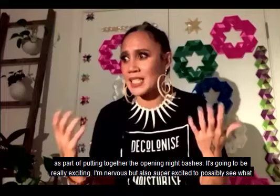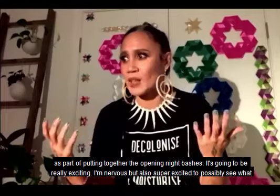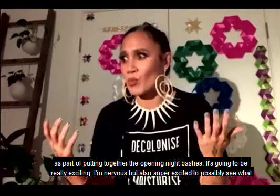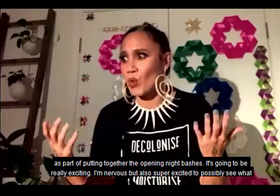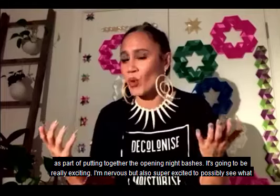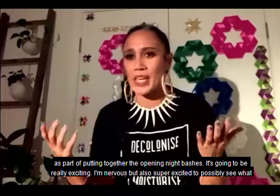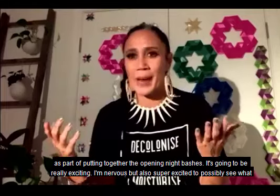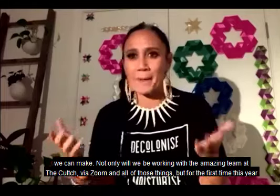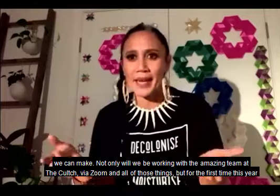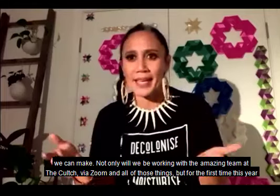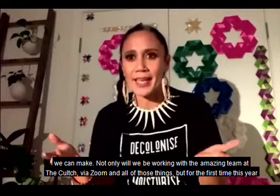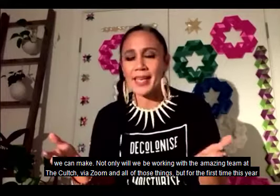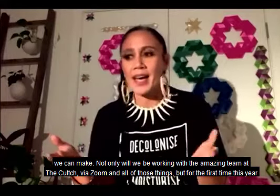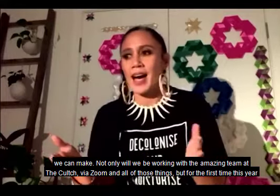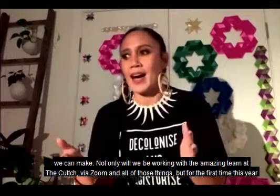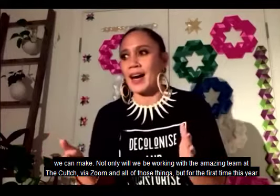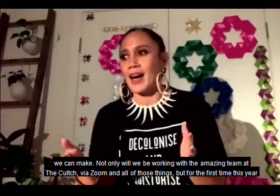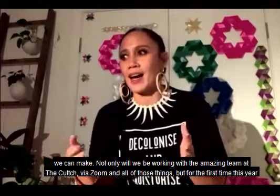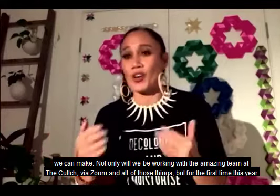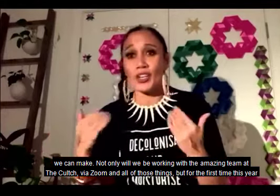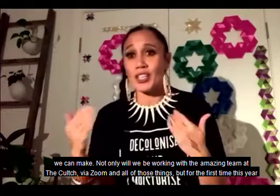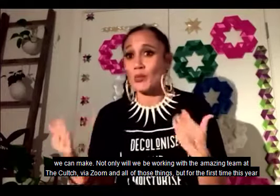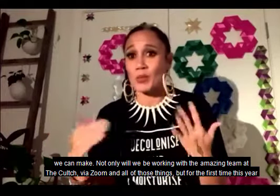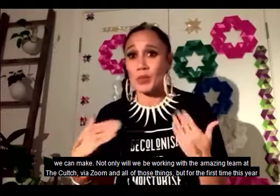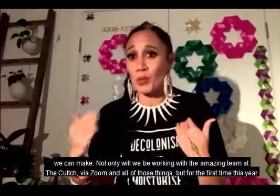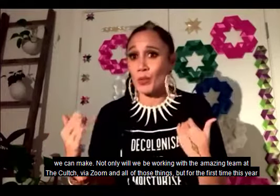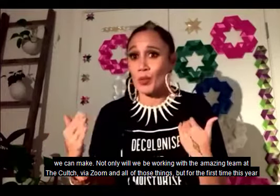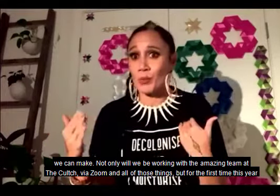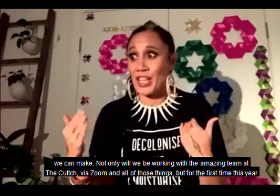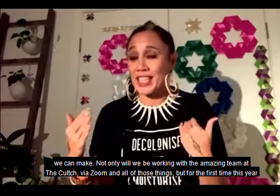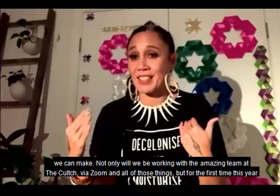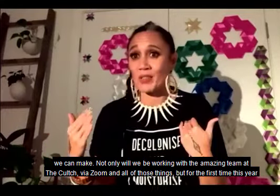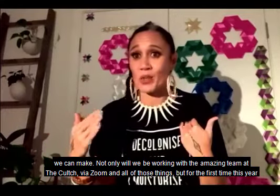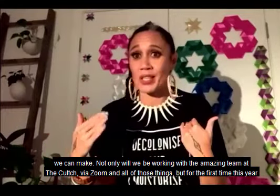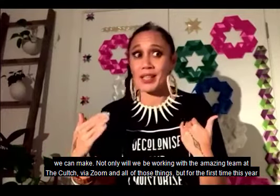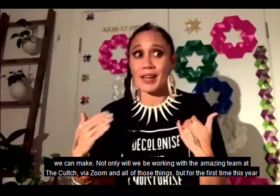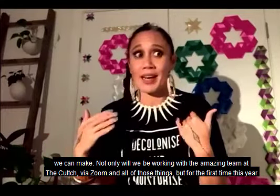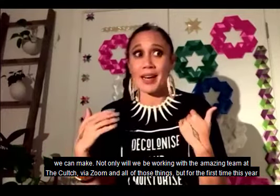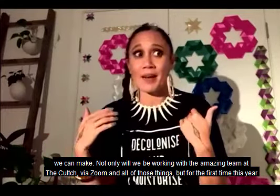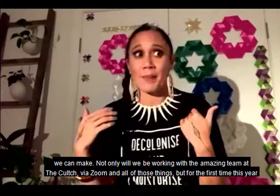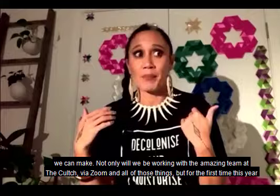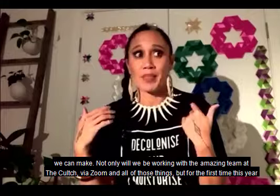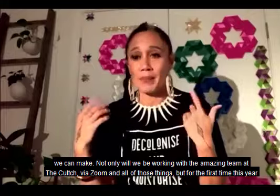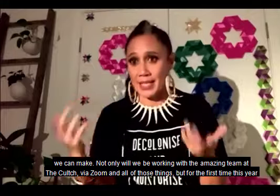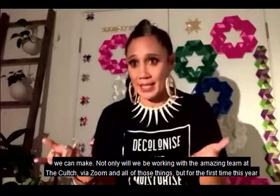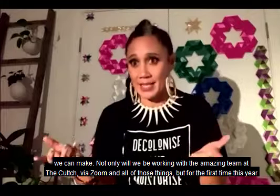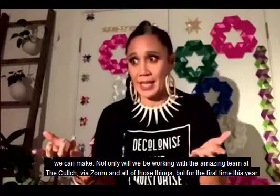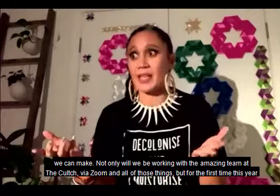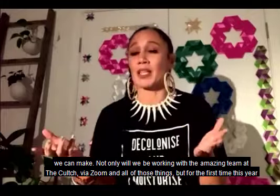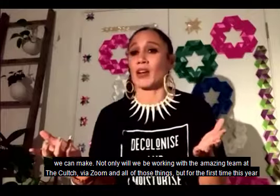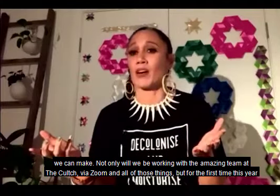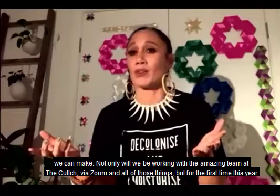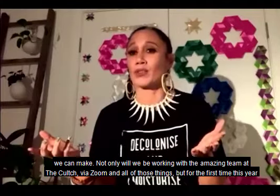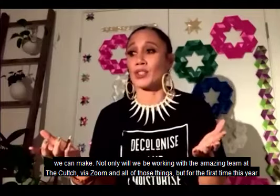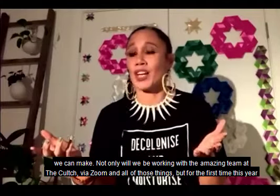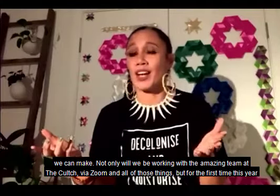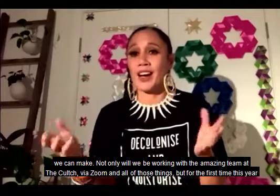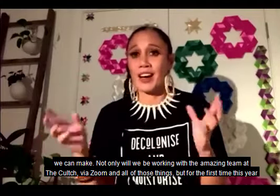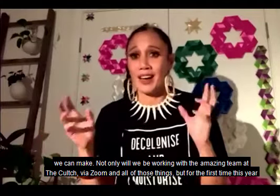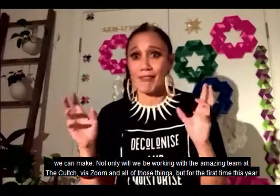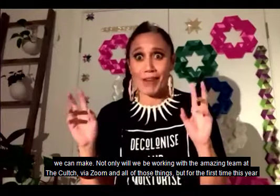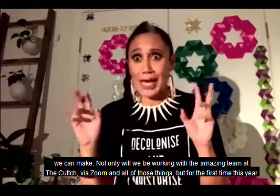possibly see what we can make. Not only will we be working with the amazing team at the